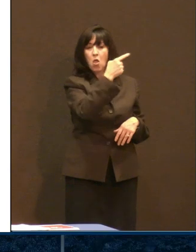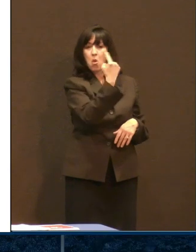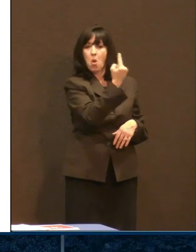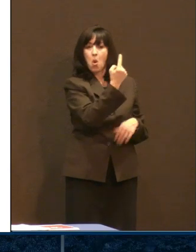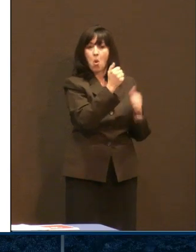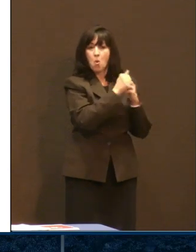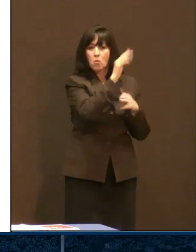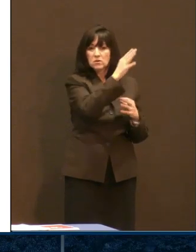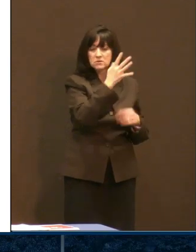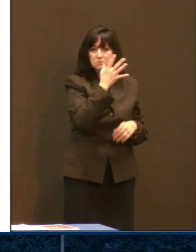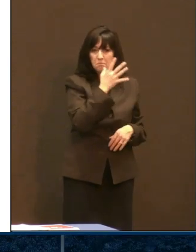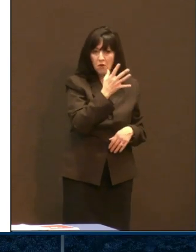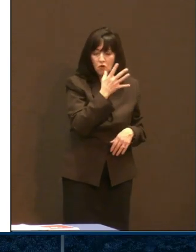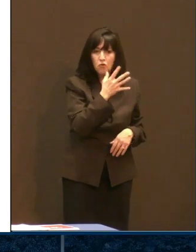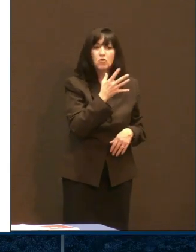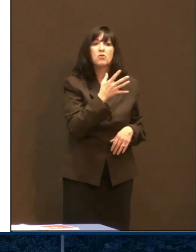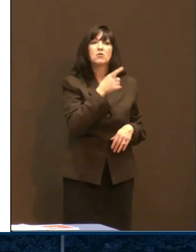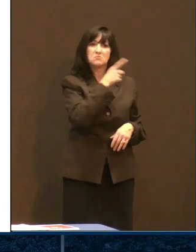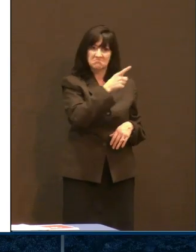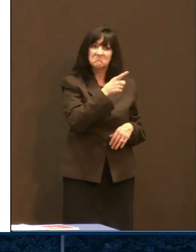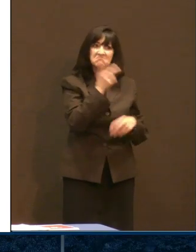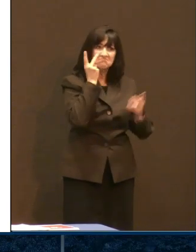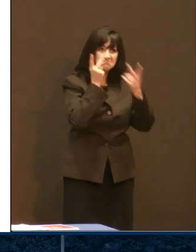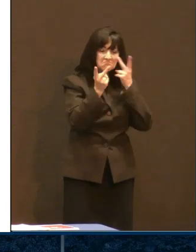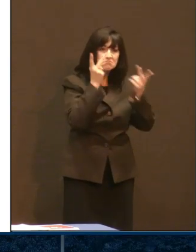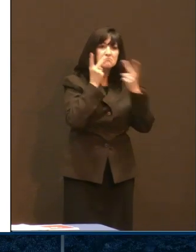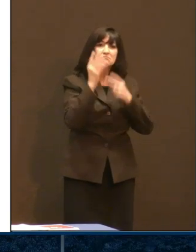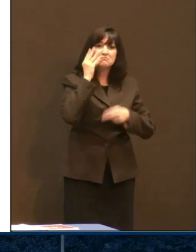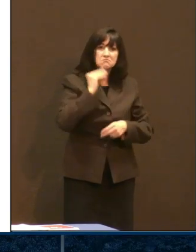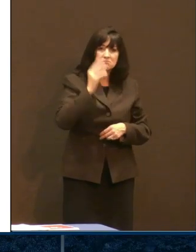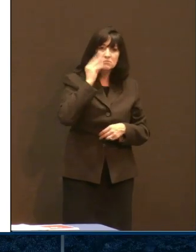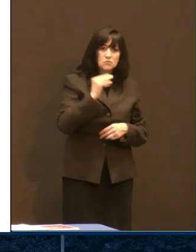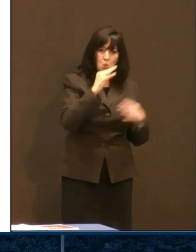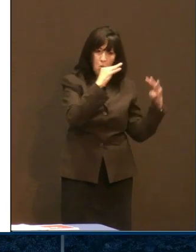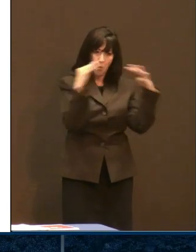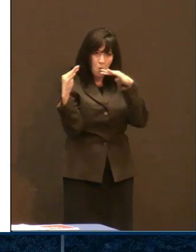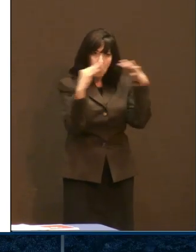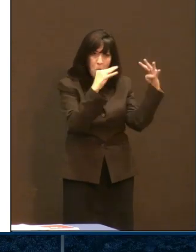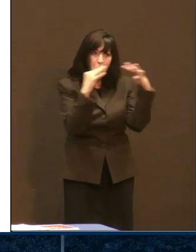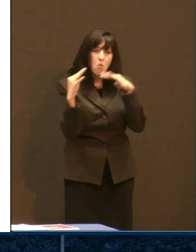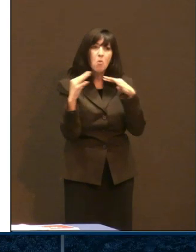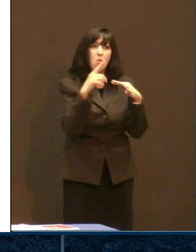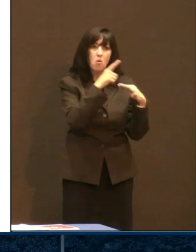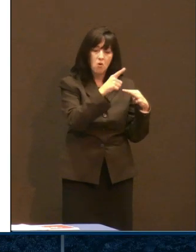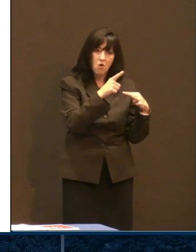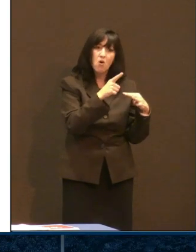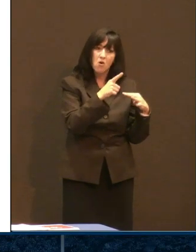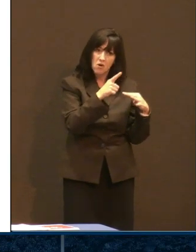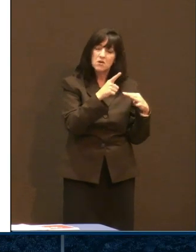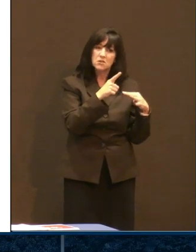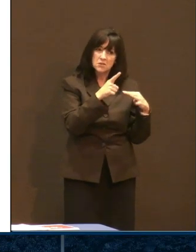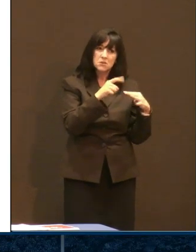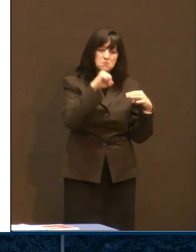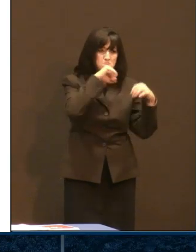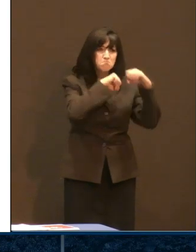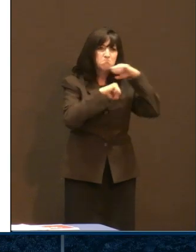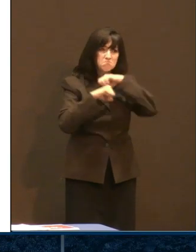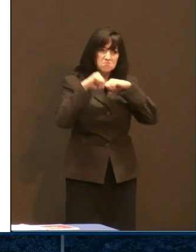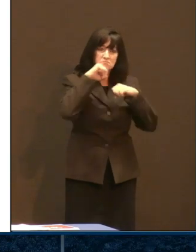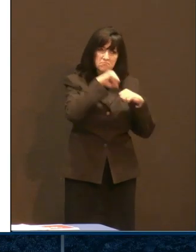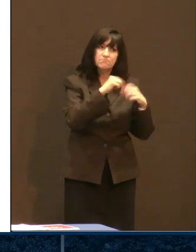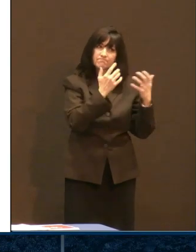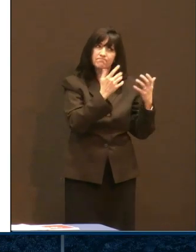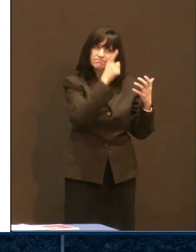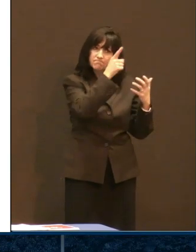II, and all of that. And, you know, this is our test. You know, this is the test